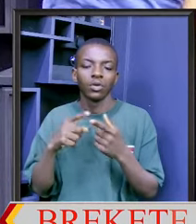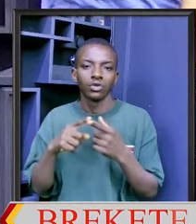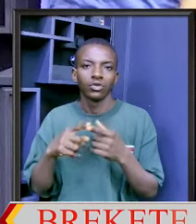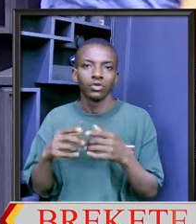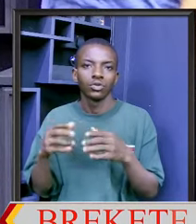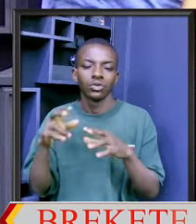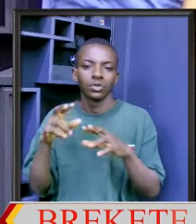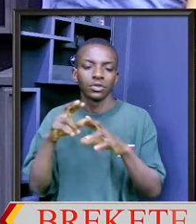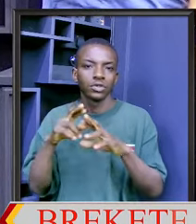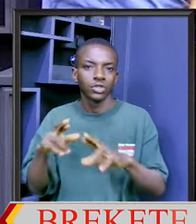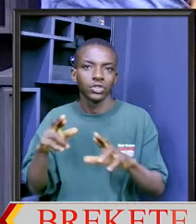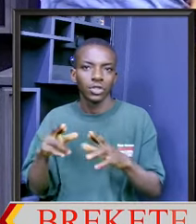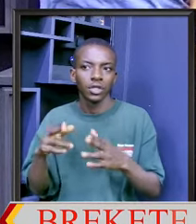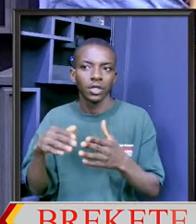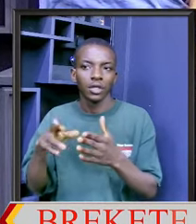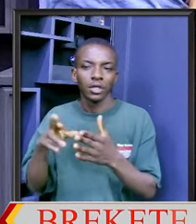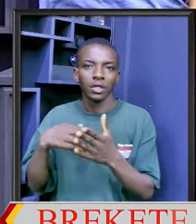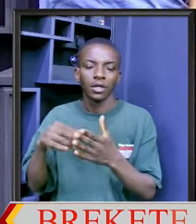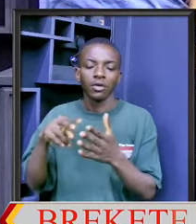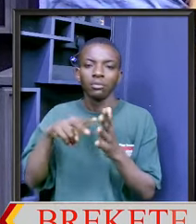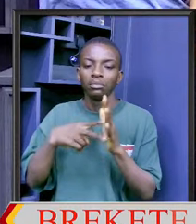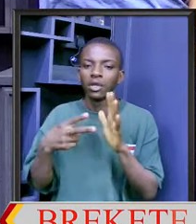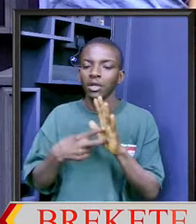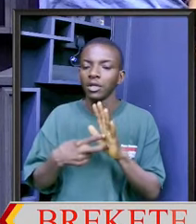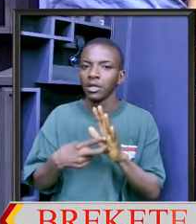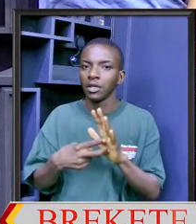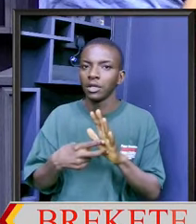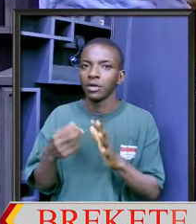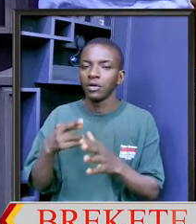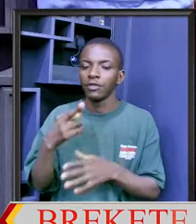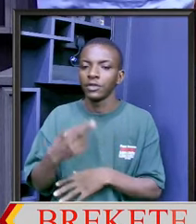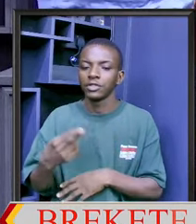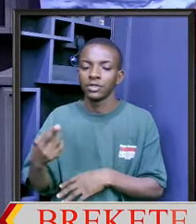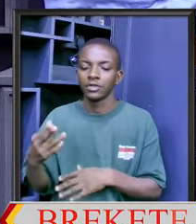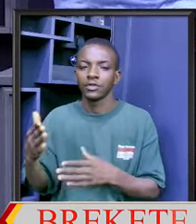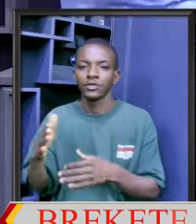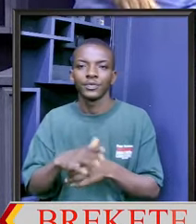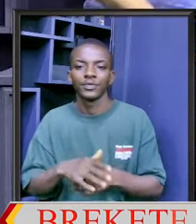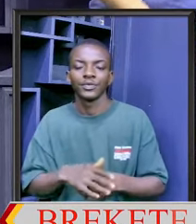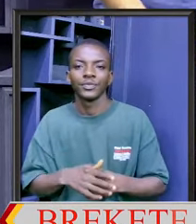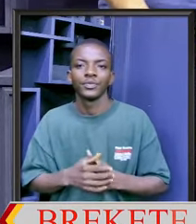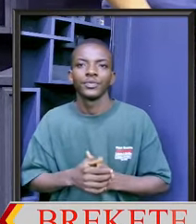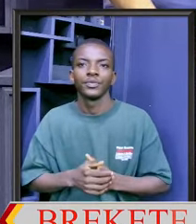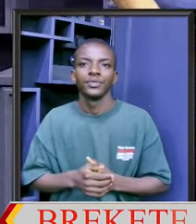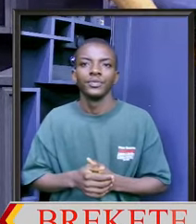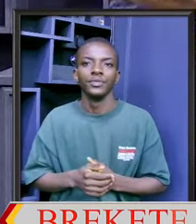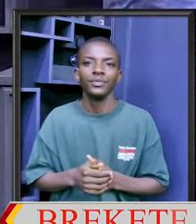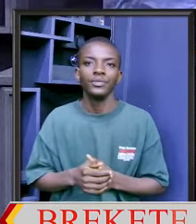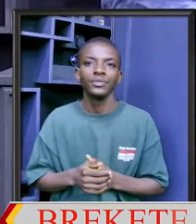to check, to read out the meaning of resourceful. Please.